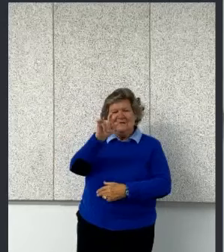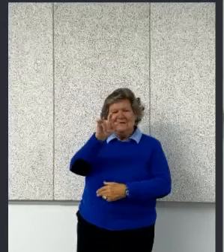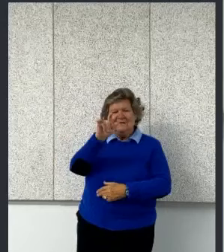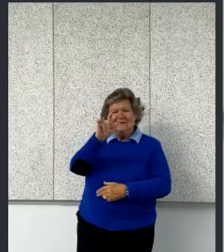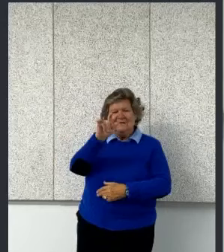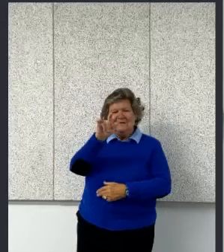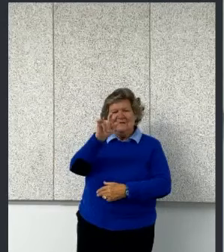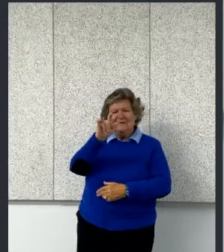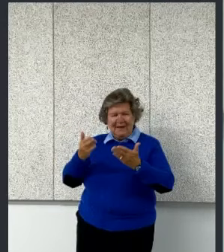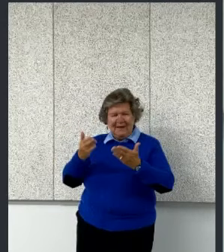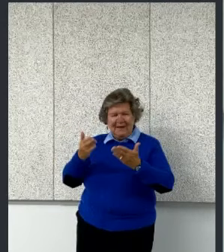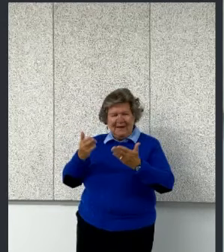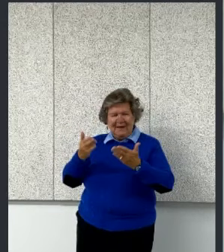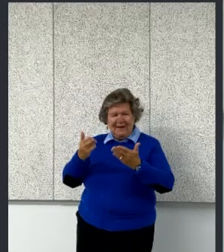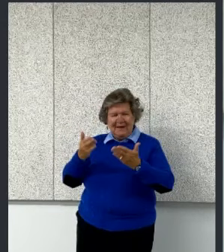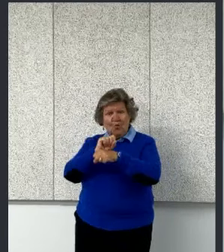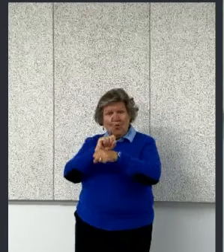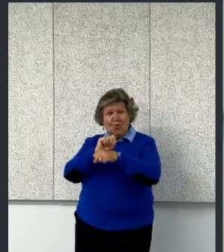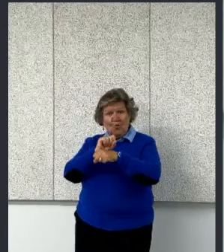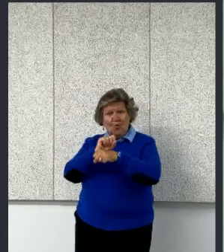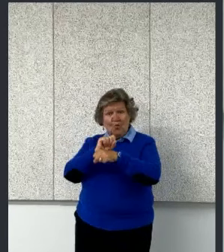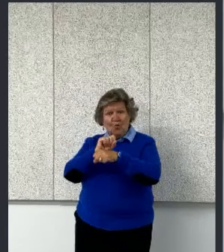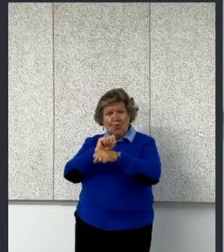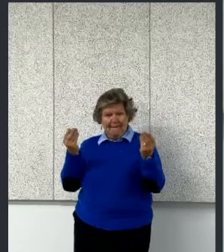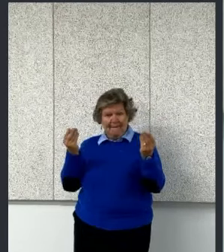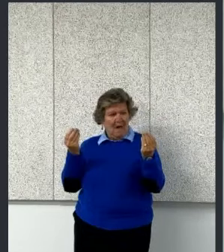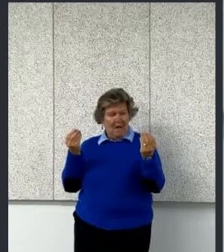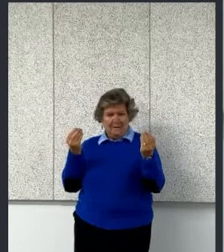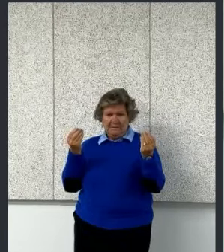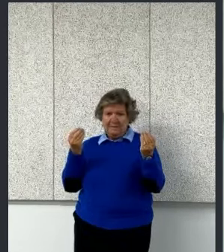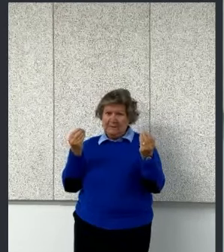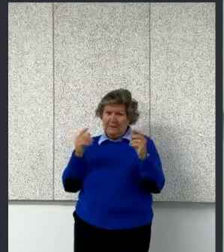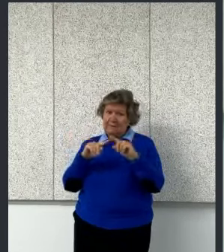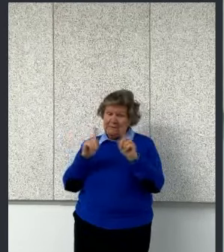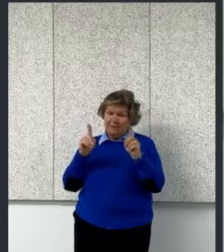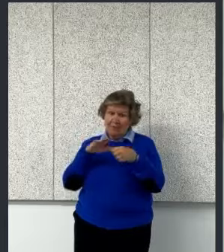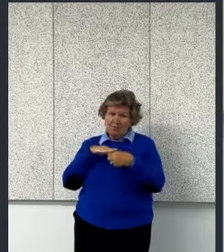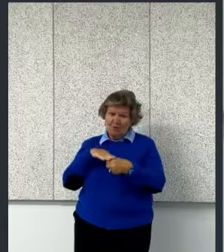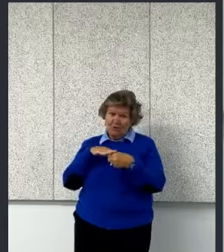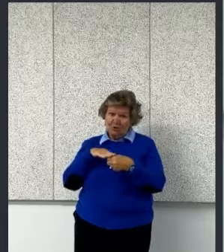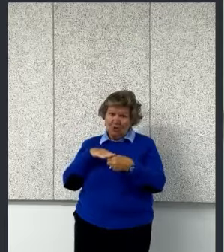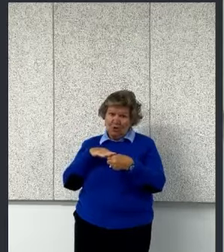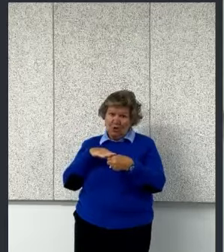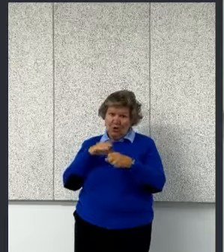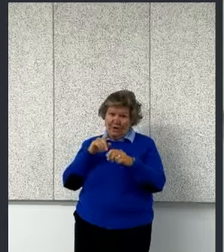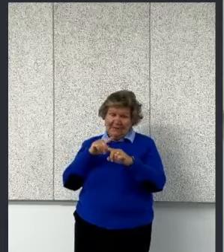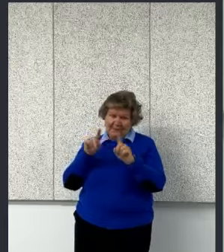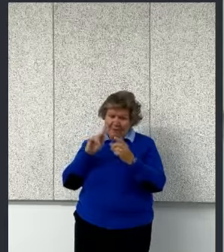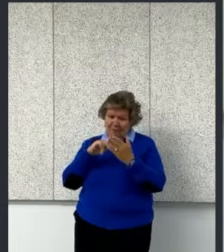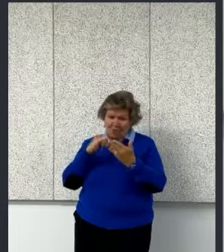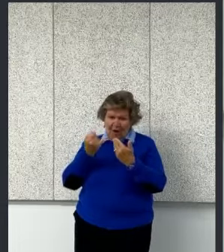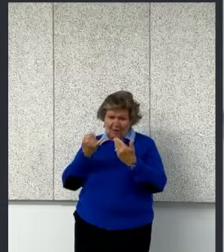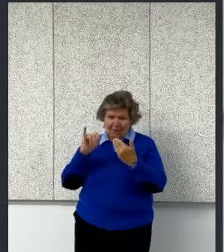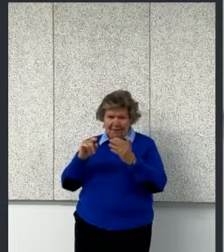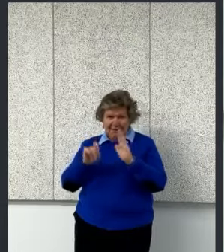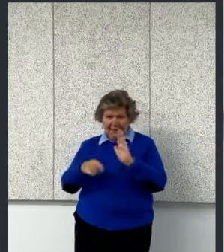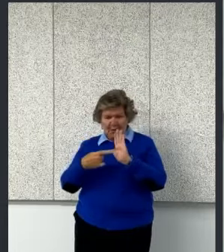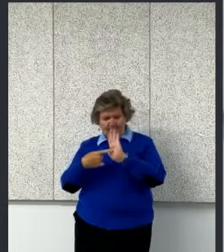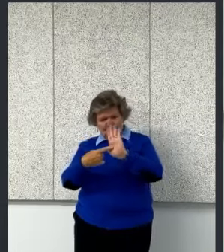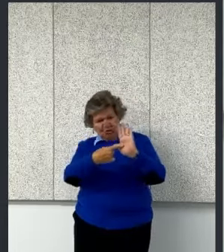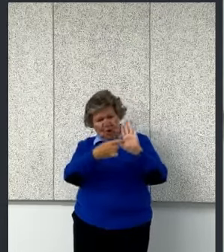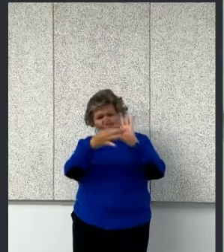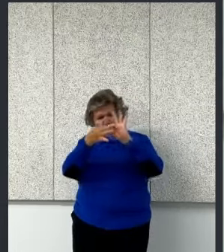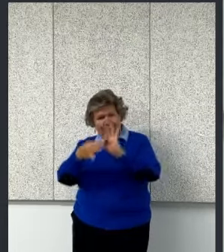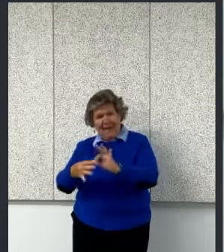when you're working with public funds, there's also a different pressure, right? There are different outputs that are around